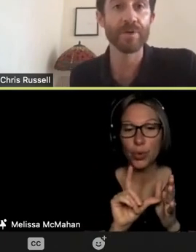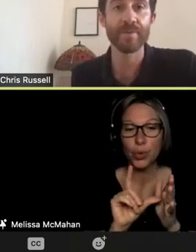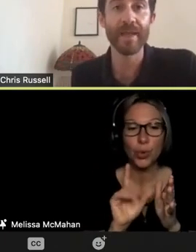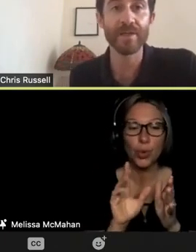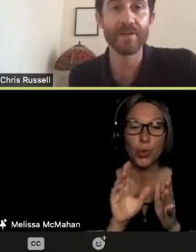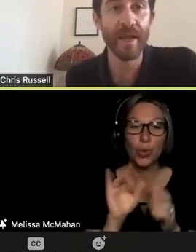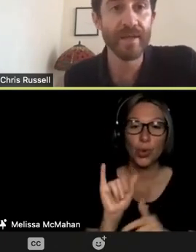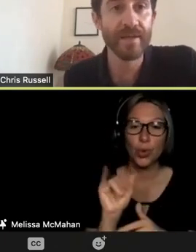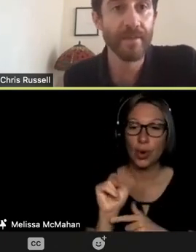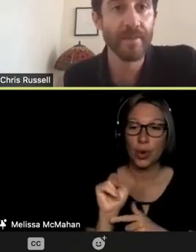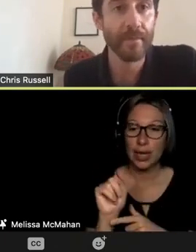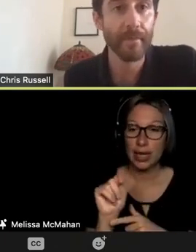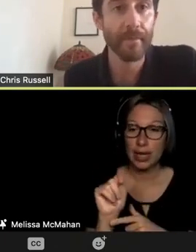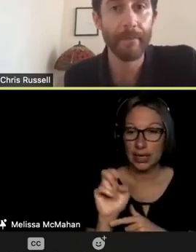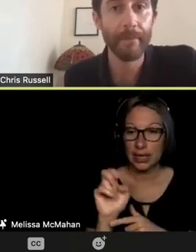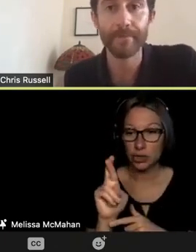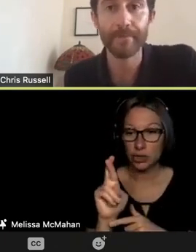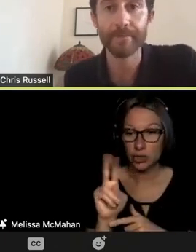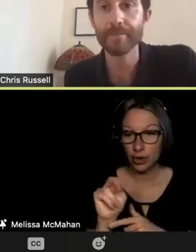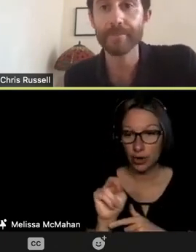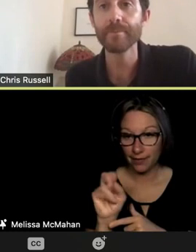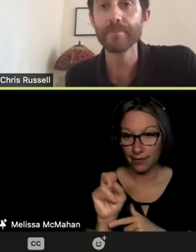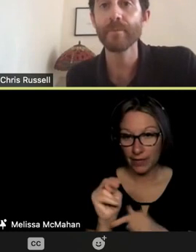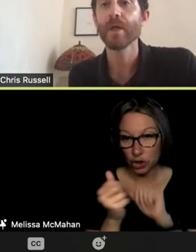intervention approaches by each phase.